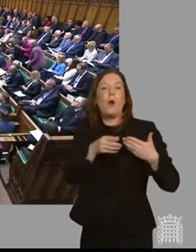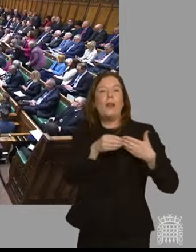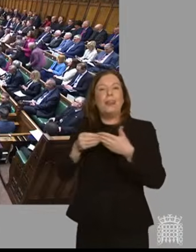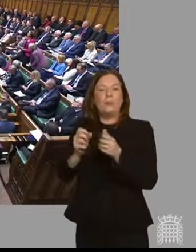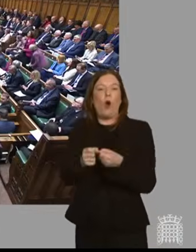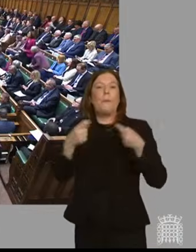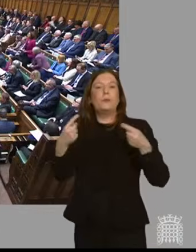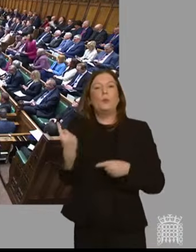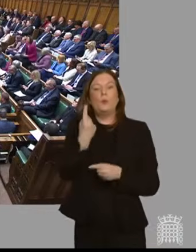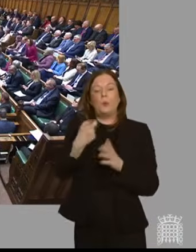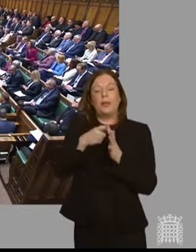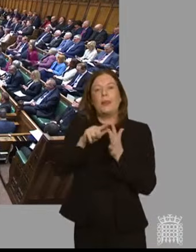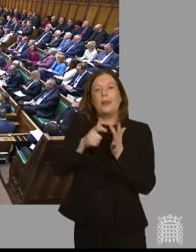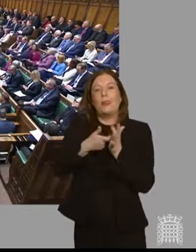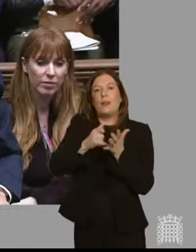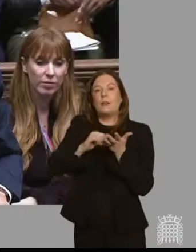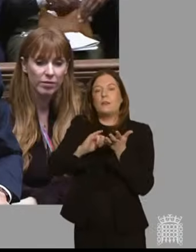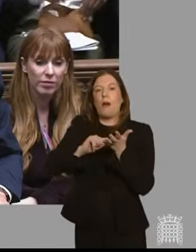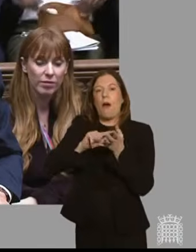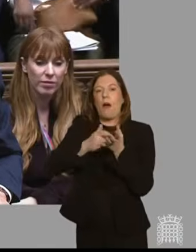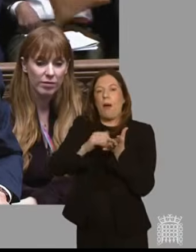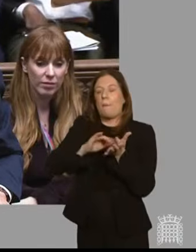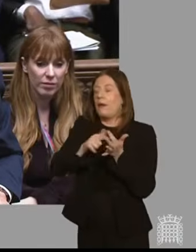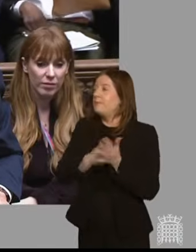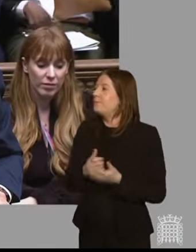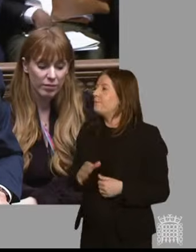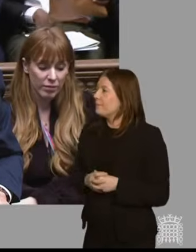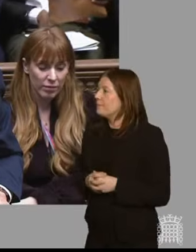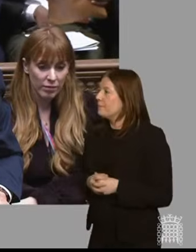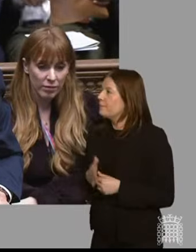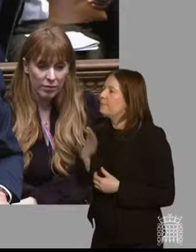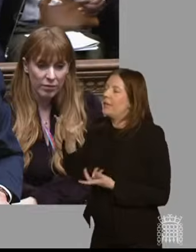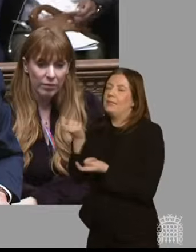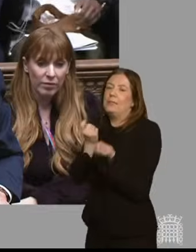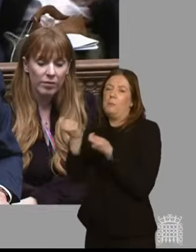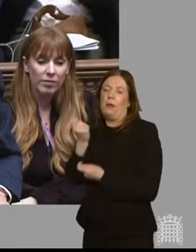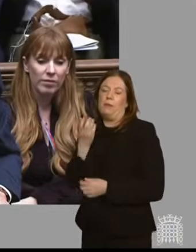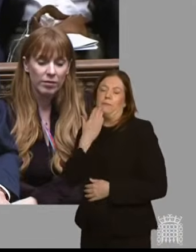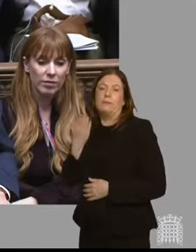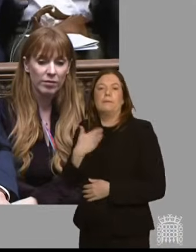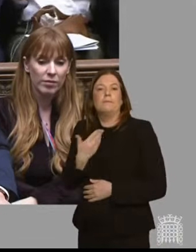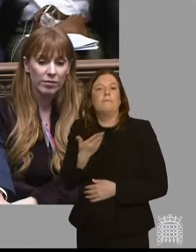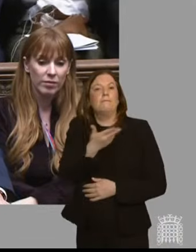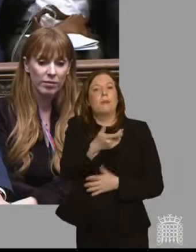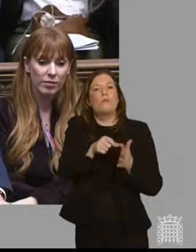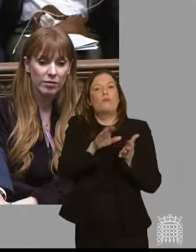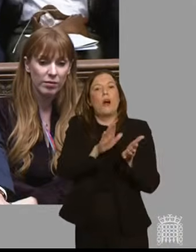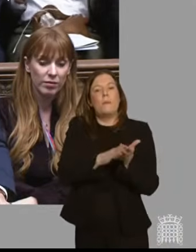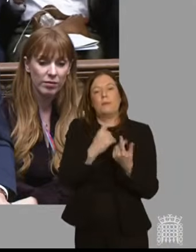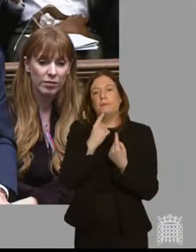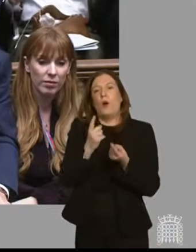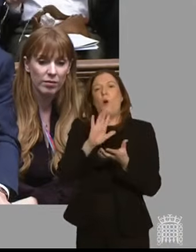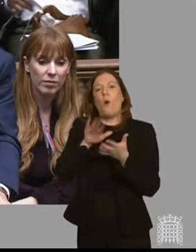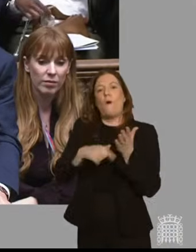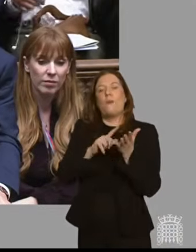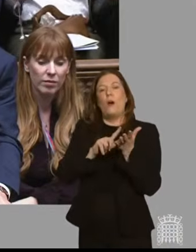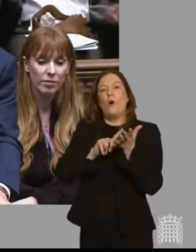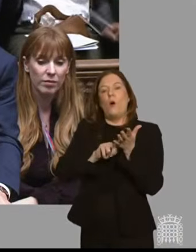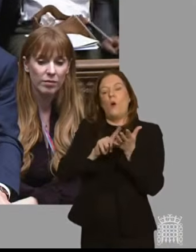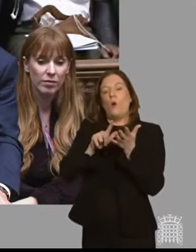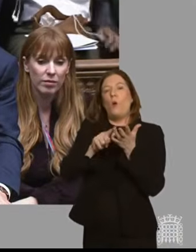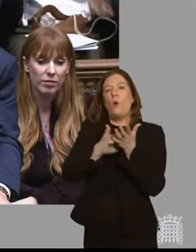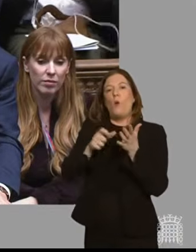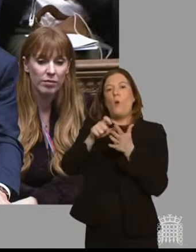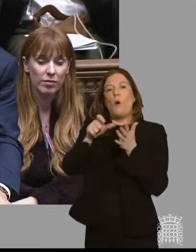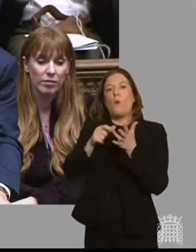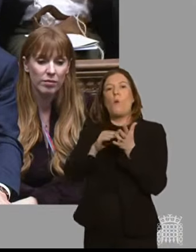Thank you, Mr. Speaker. Can I join with the Prime Minister in his remarks about Lord Cormac and Ronnie Campbell? A Tory MP spent last week claiming that